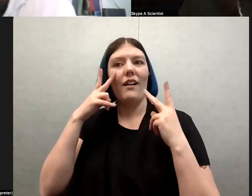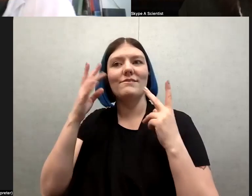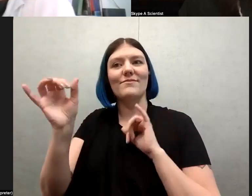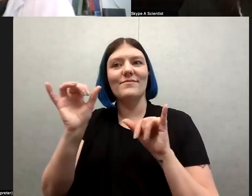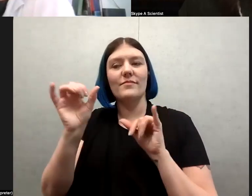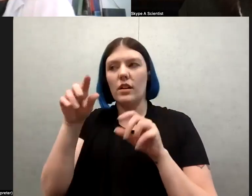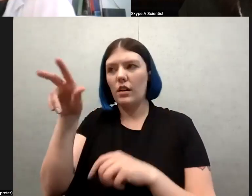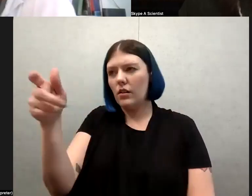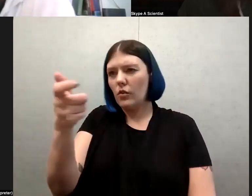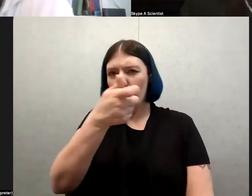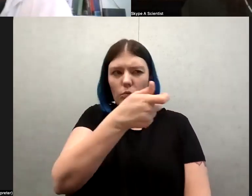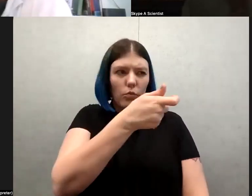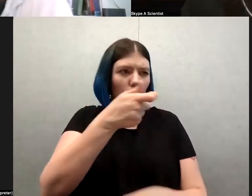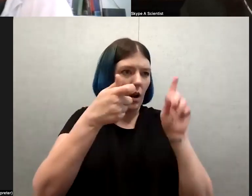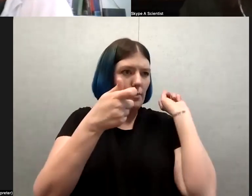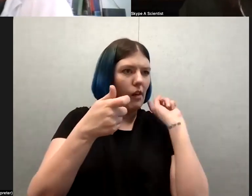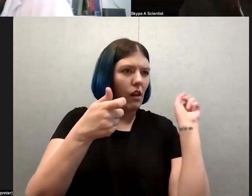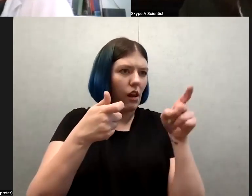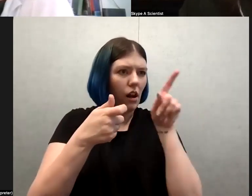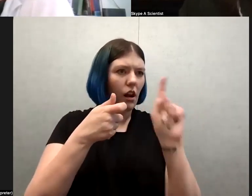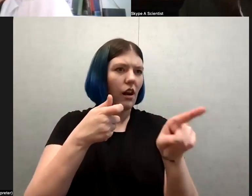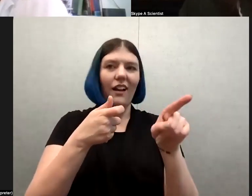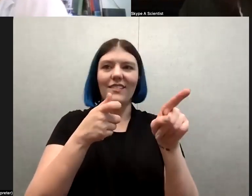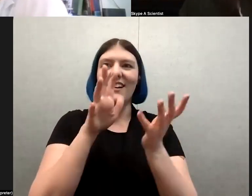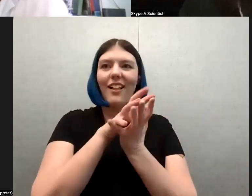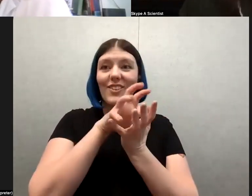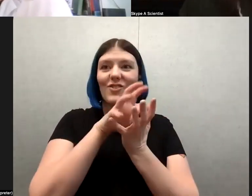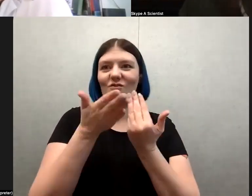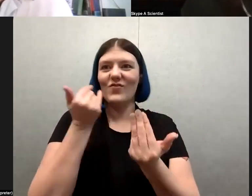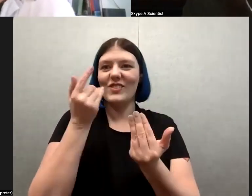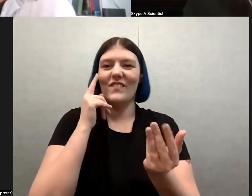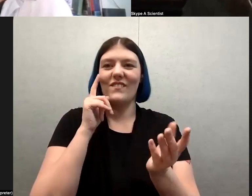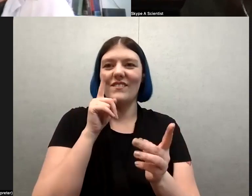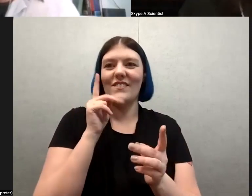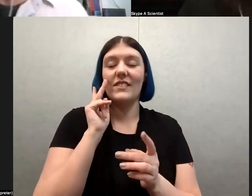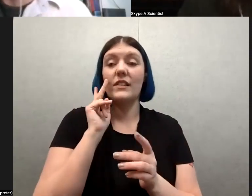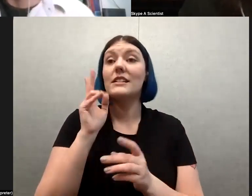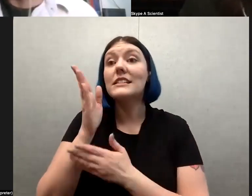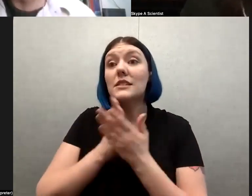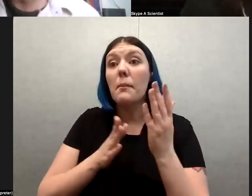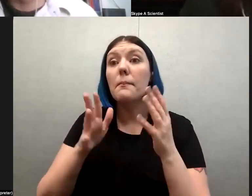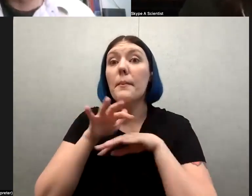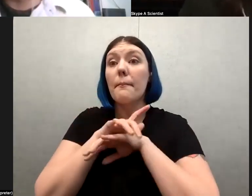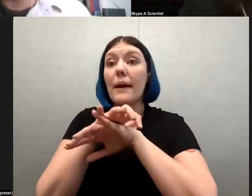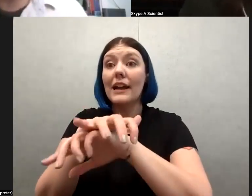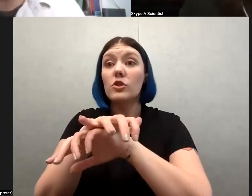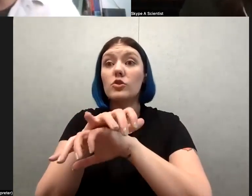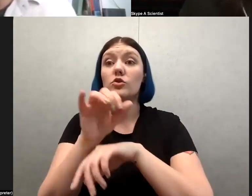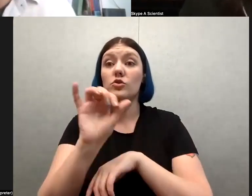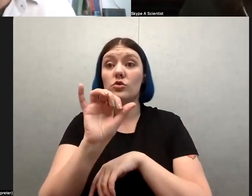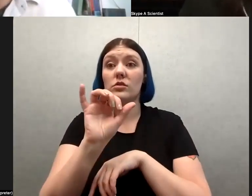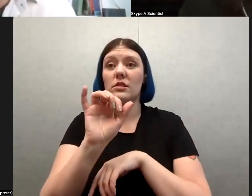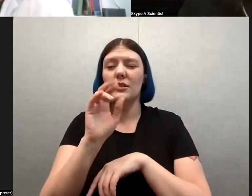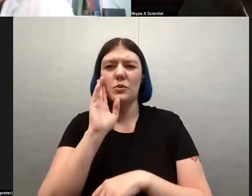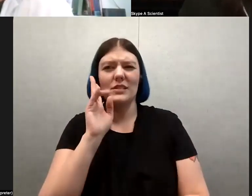can see the alligators like that. And it makes them so much easier to see. Spiders are like that too. Sometimes you'll see like these little eye shine in the forest and you're like,